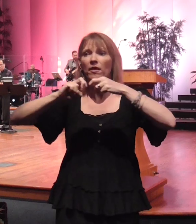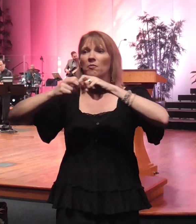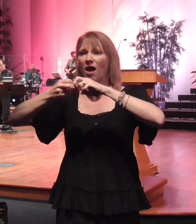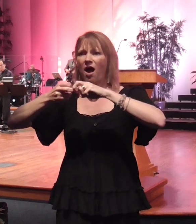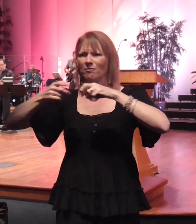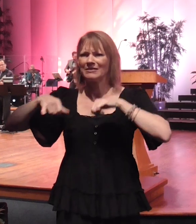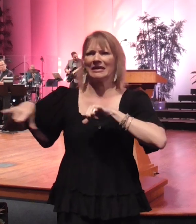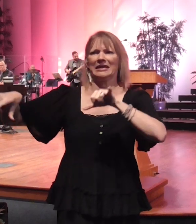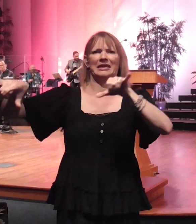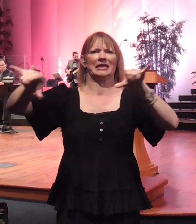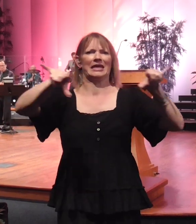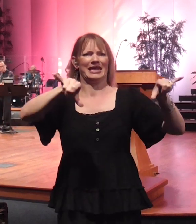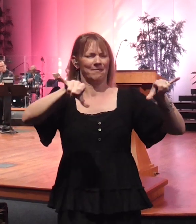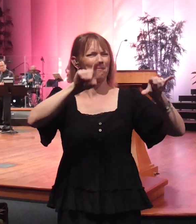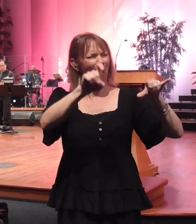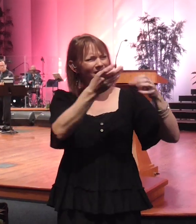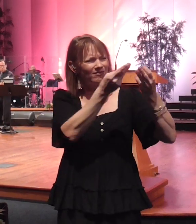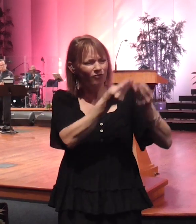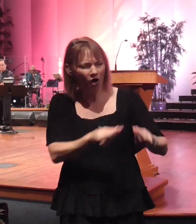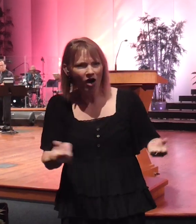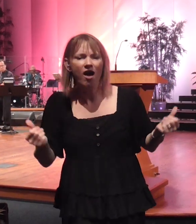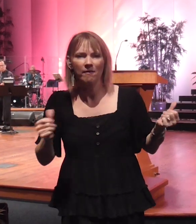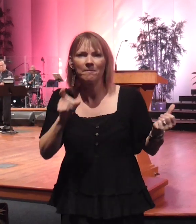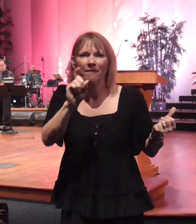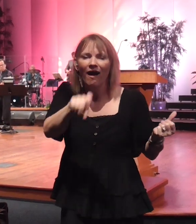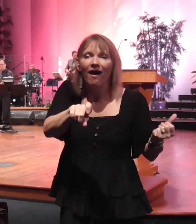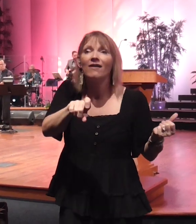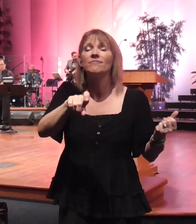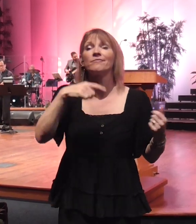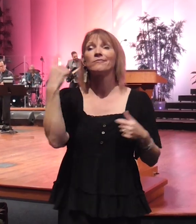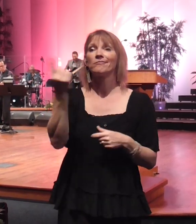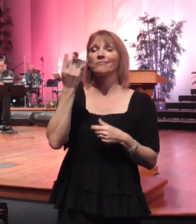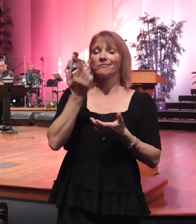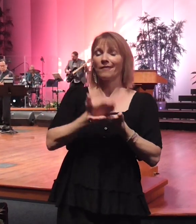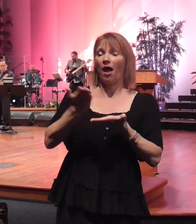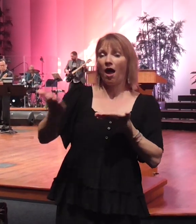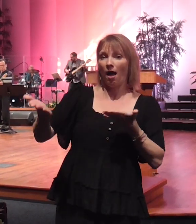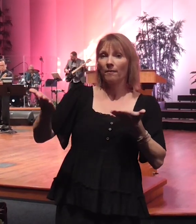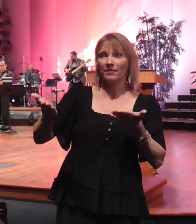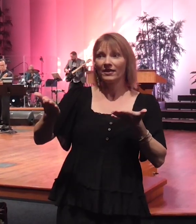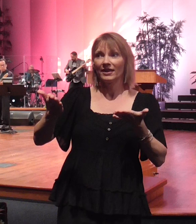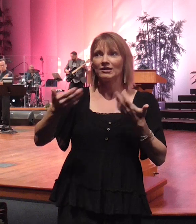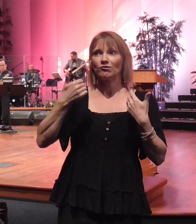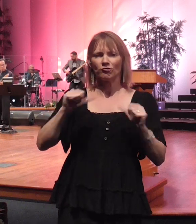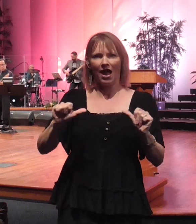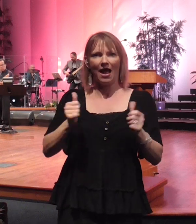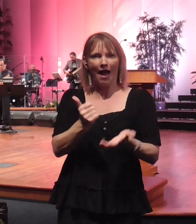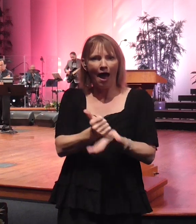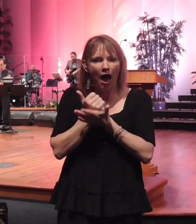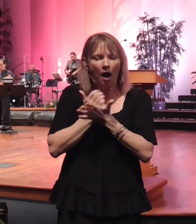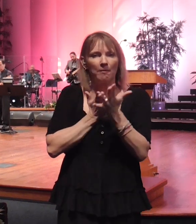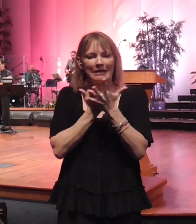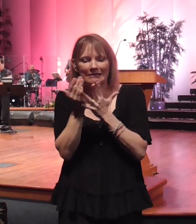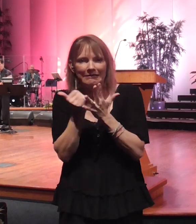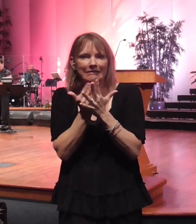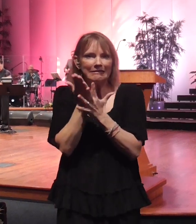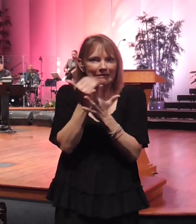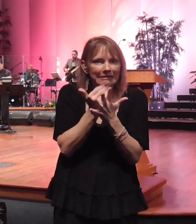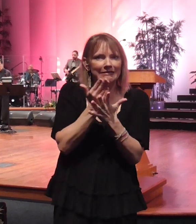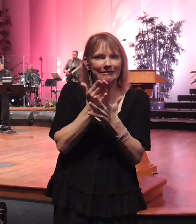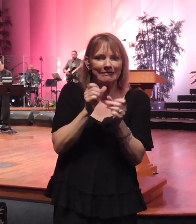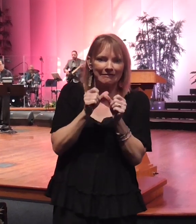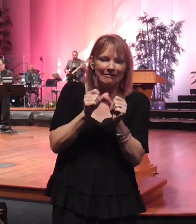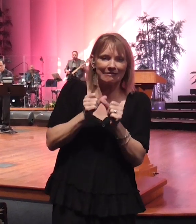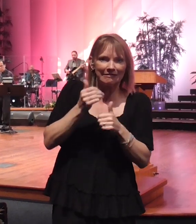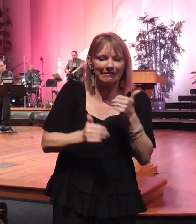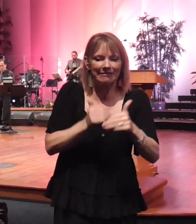today. There's always something trying to help us through. A light is shining